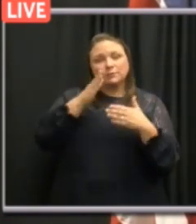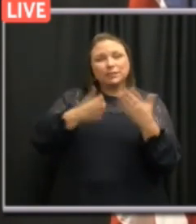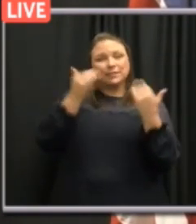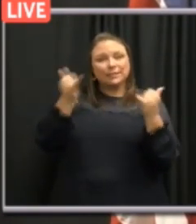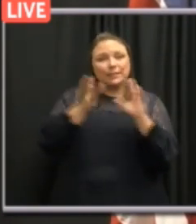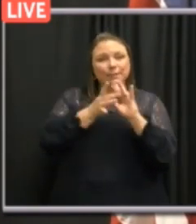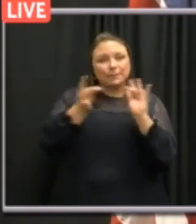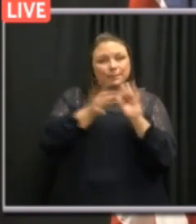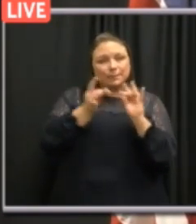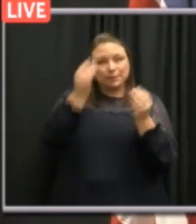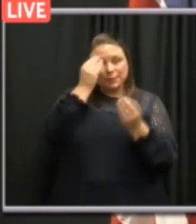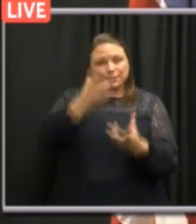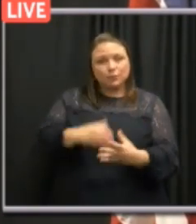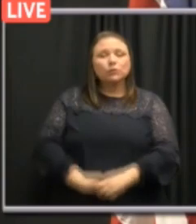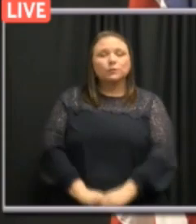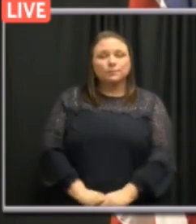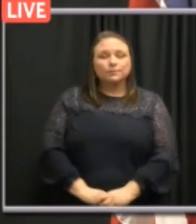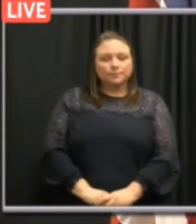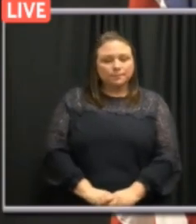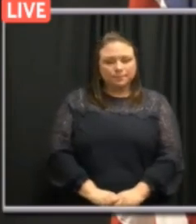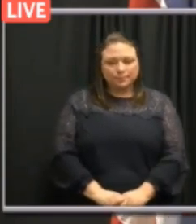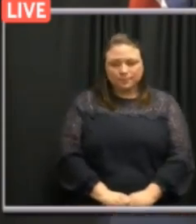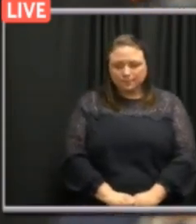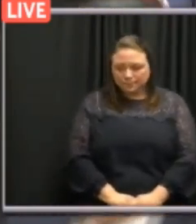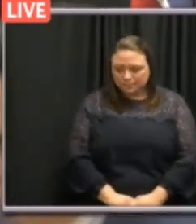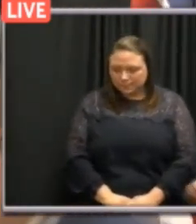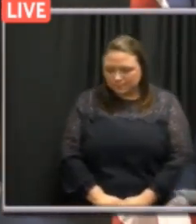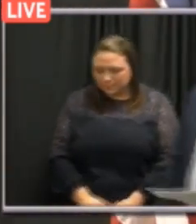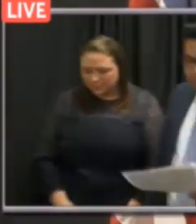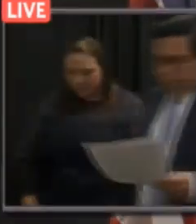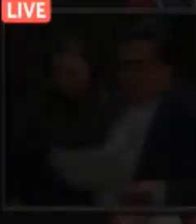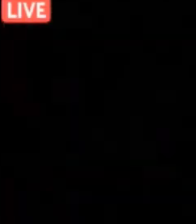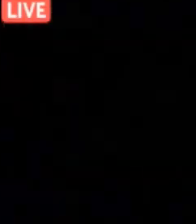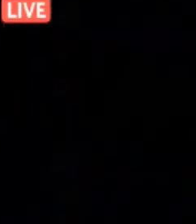today's Metro COVID-19 press briefing.